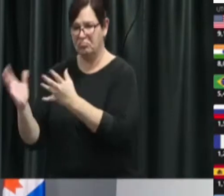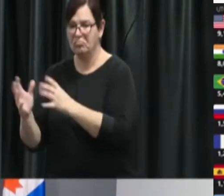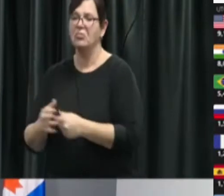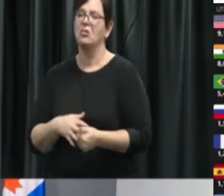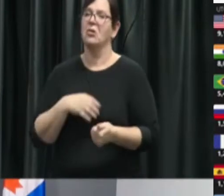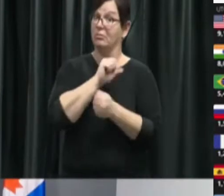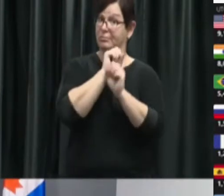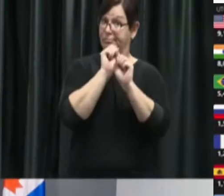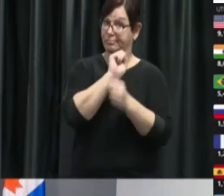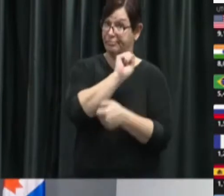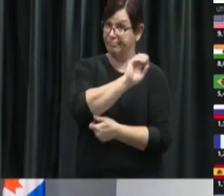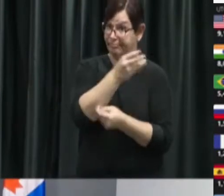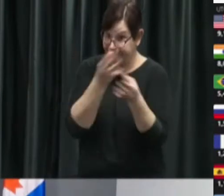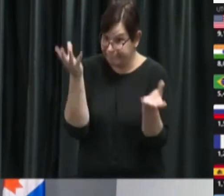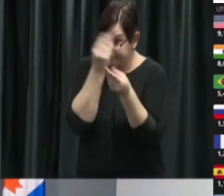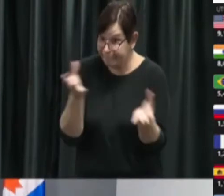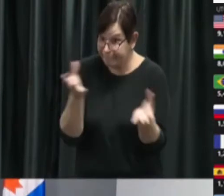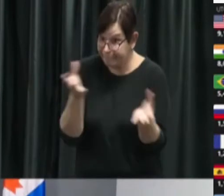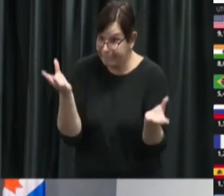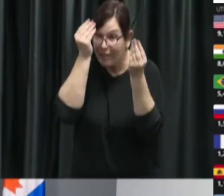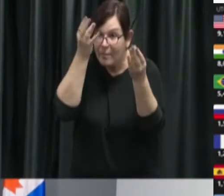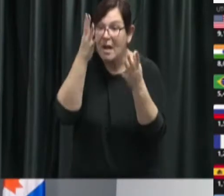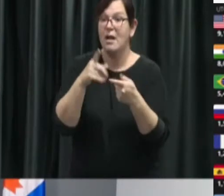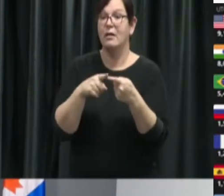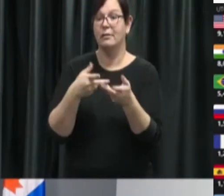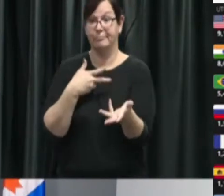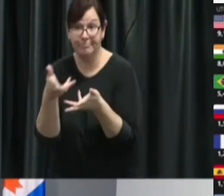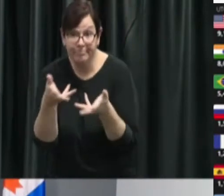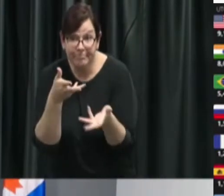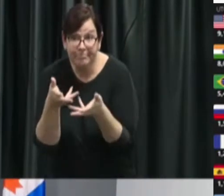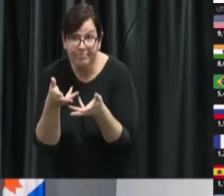as access to health services and health services promotion.